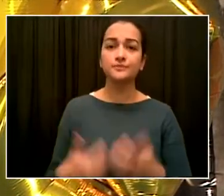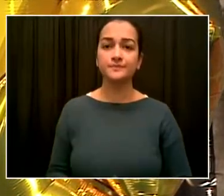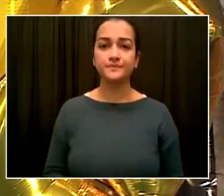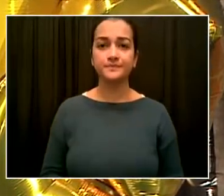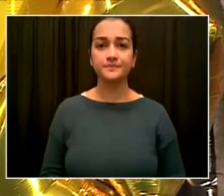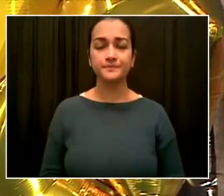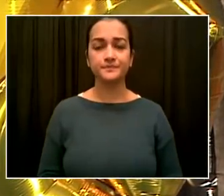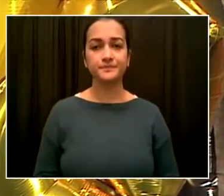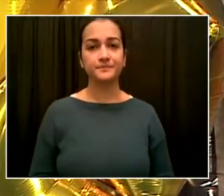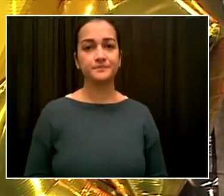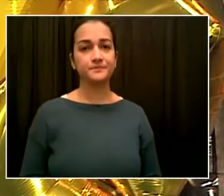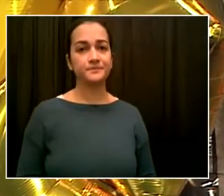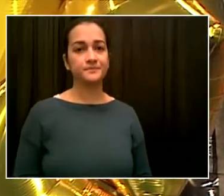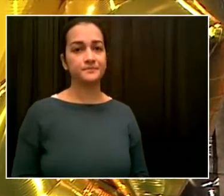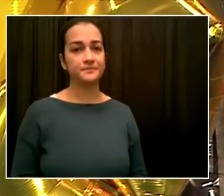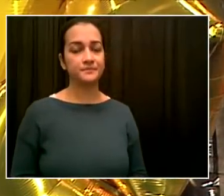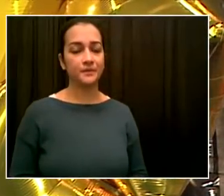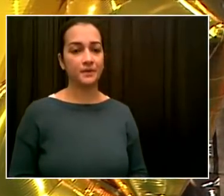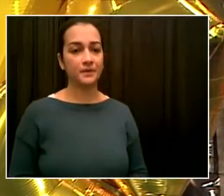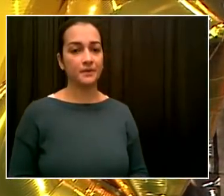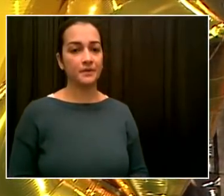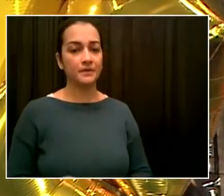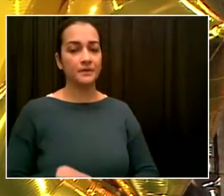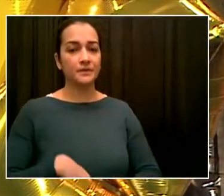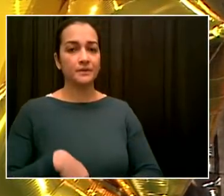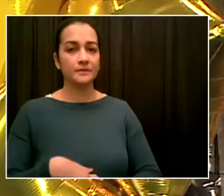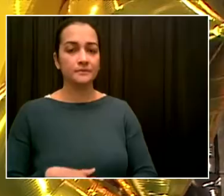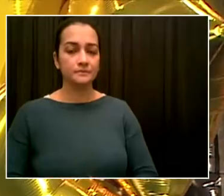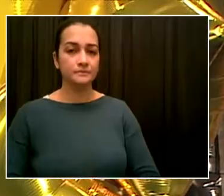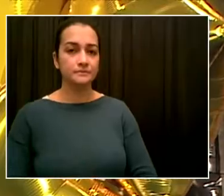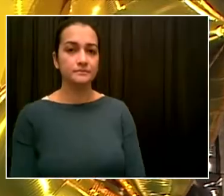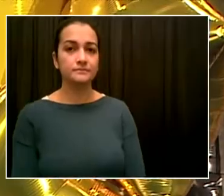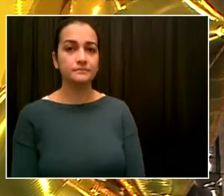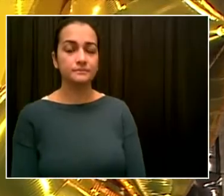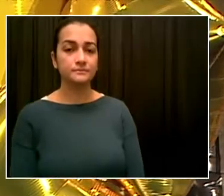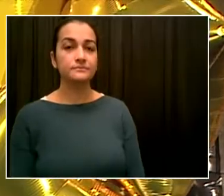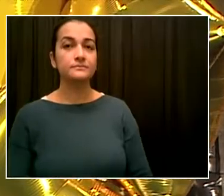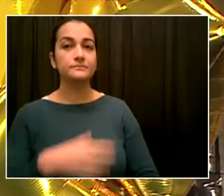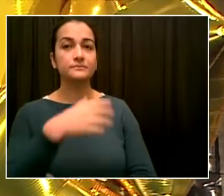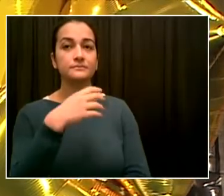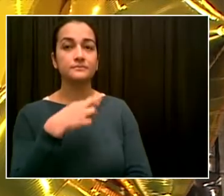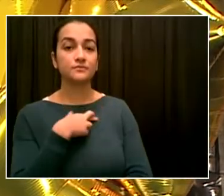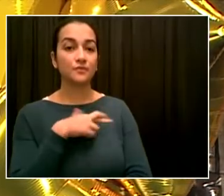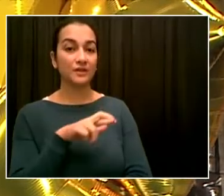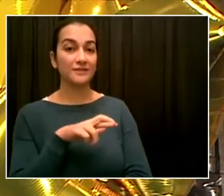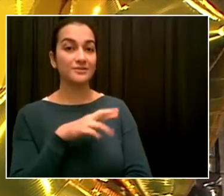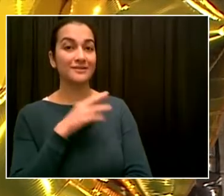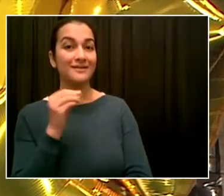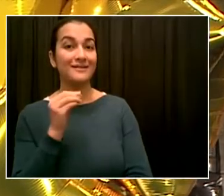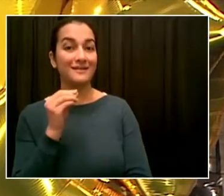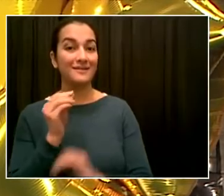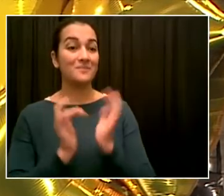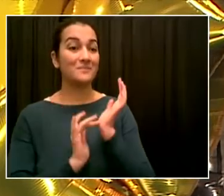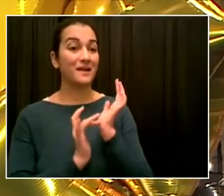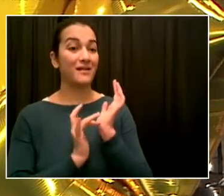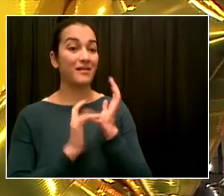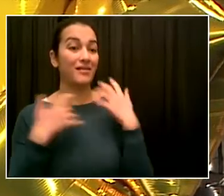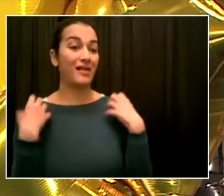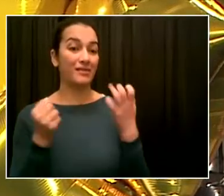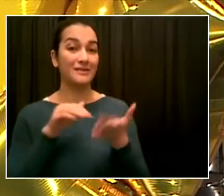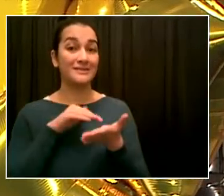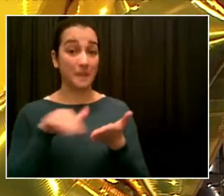My second question is on the religious and medical exemption requests with respect to the vaccine mandate.